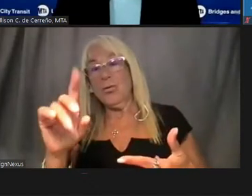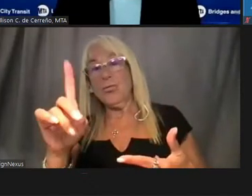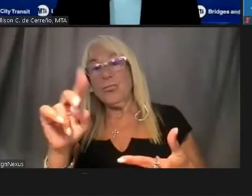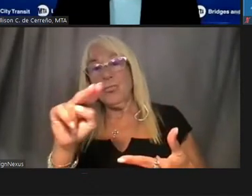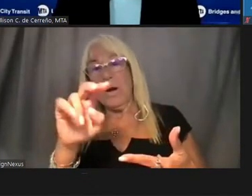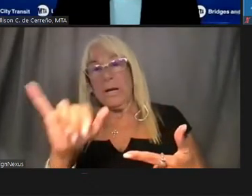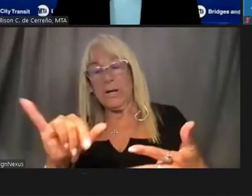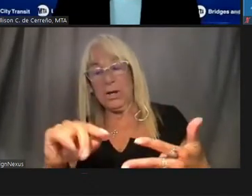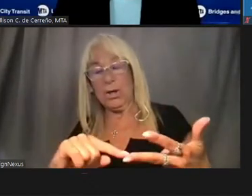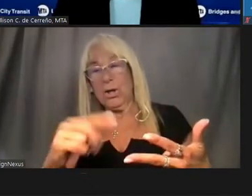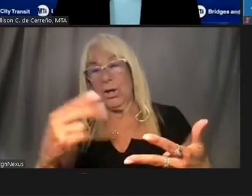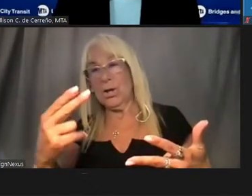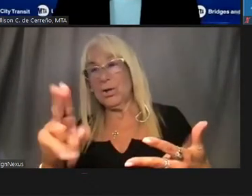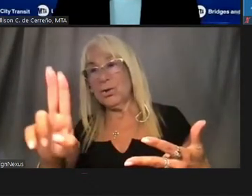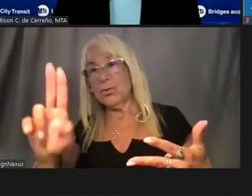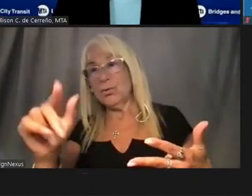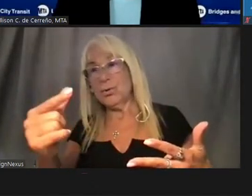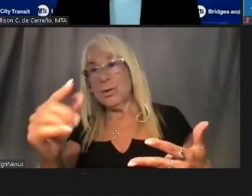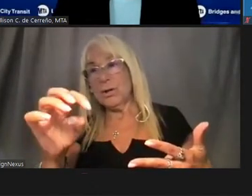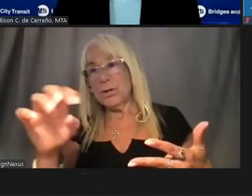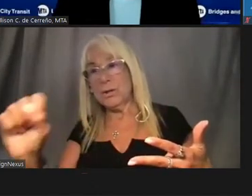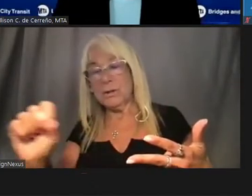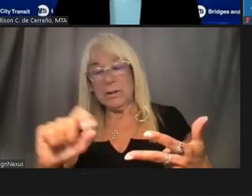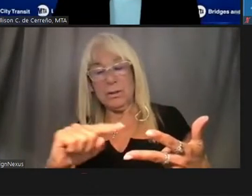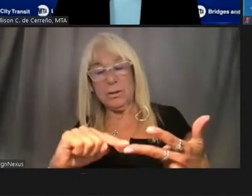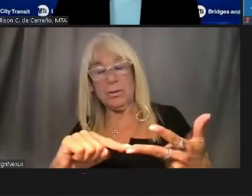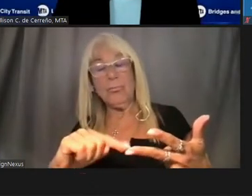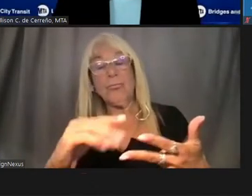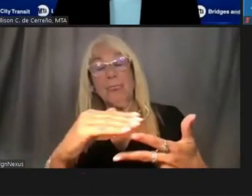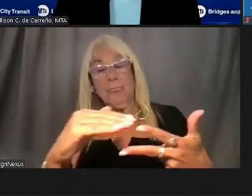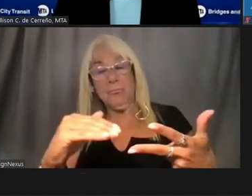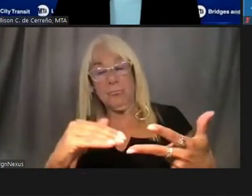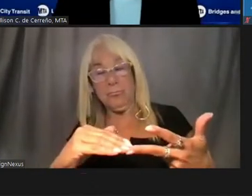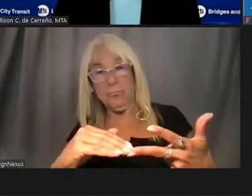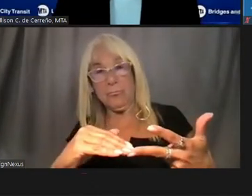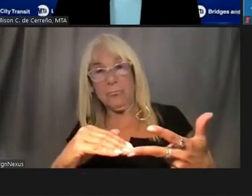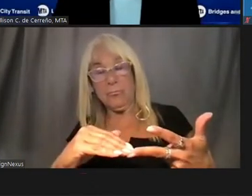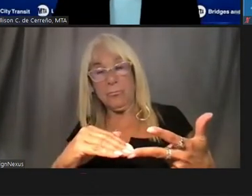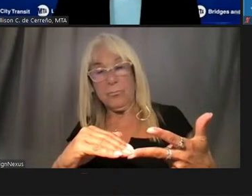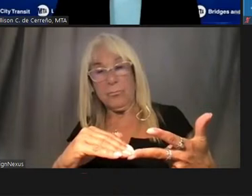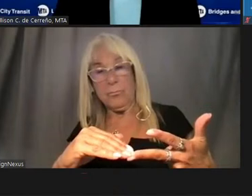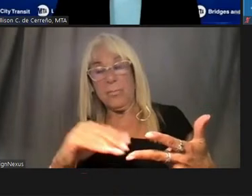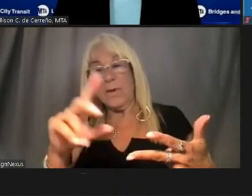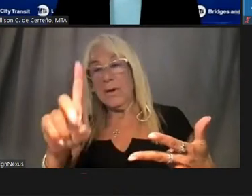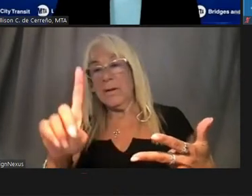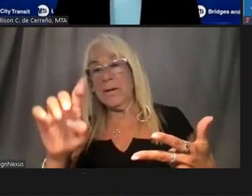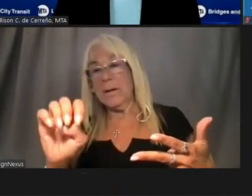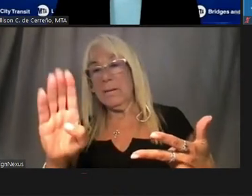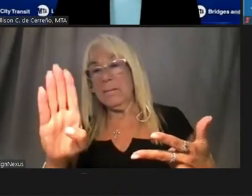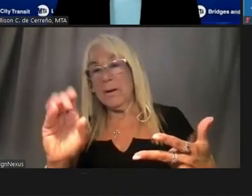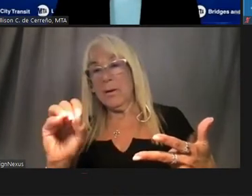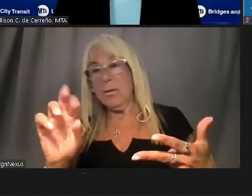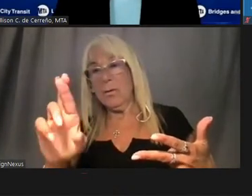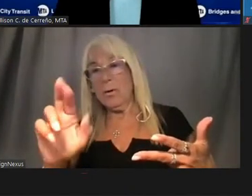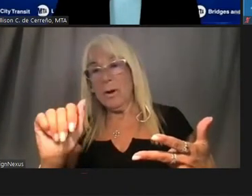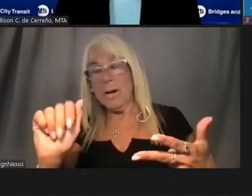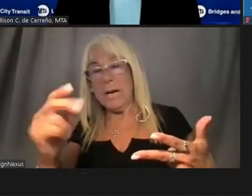our next speaker is Rodney Hughes followed by Deborah Baldwin